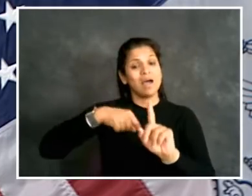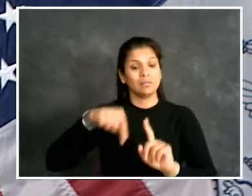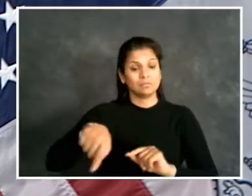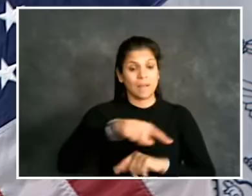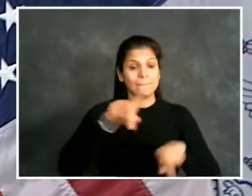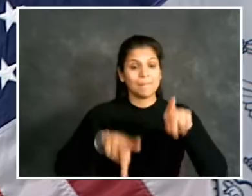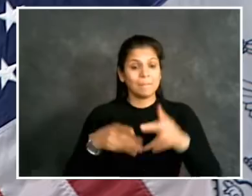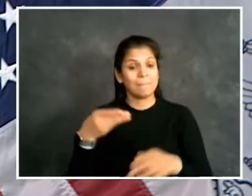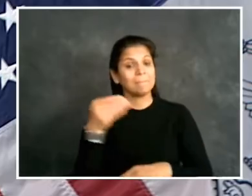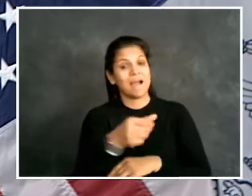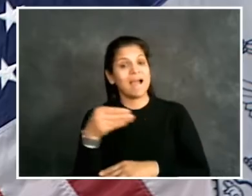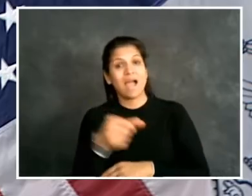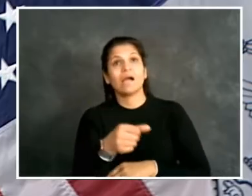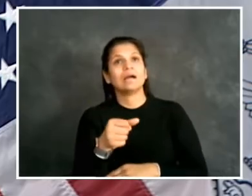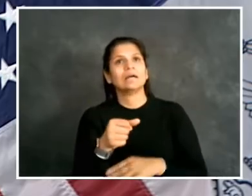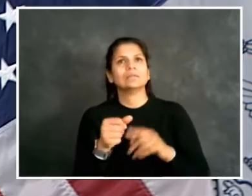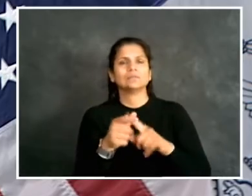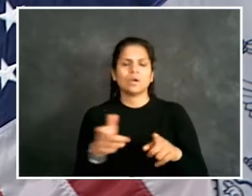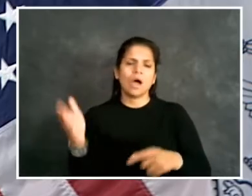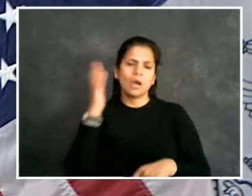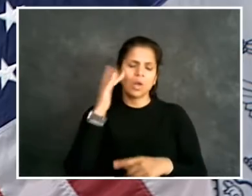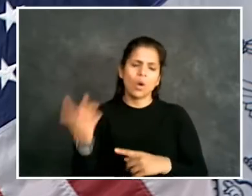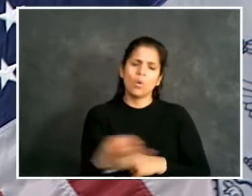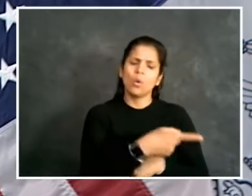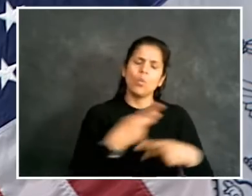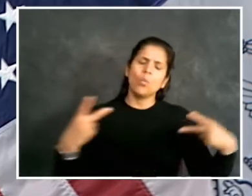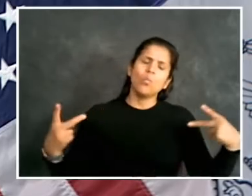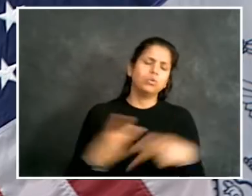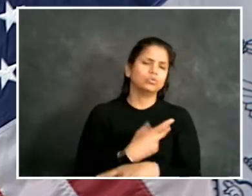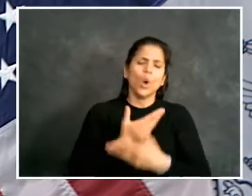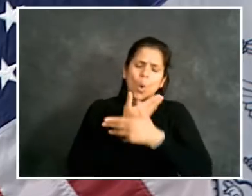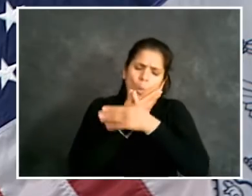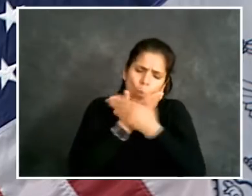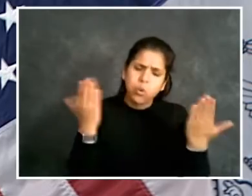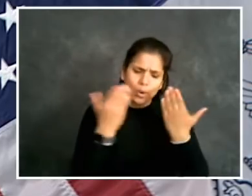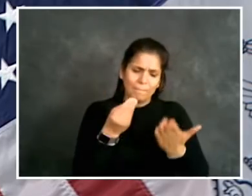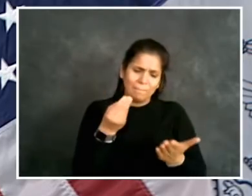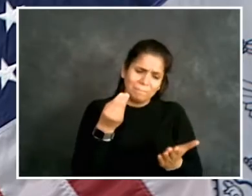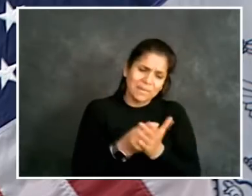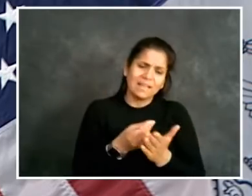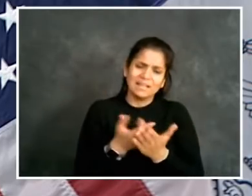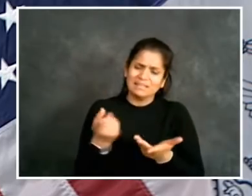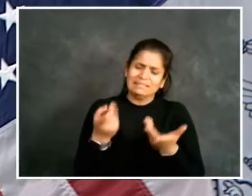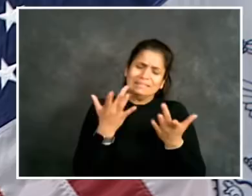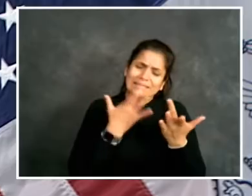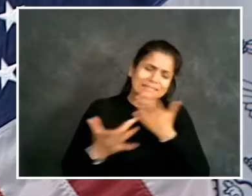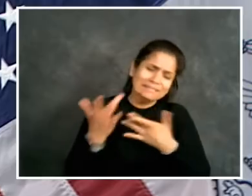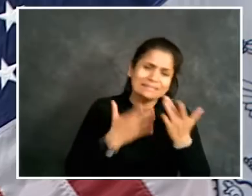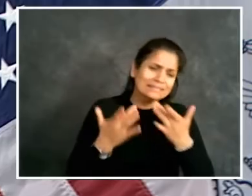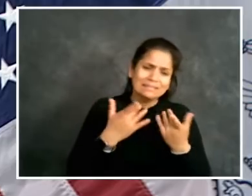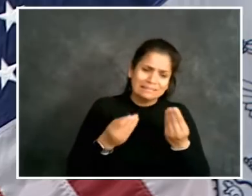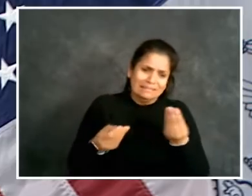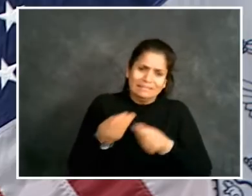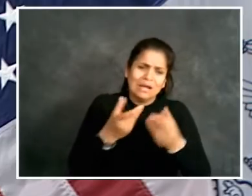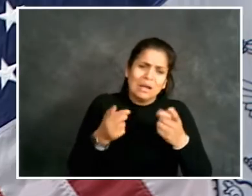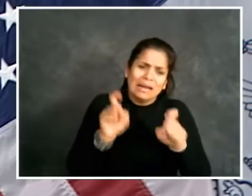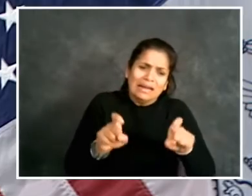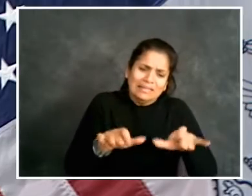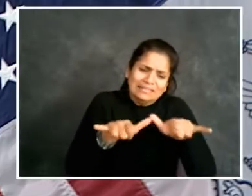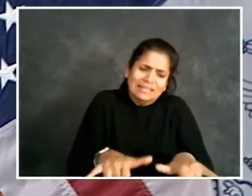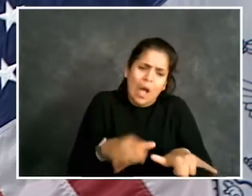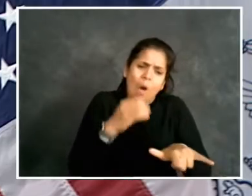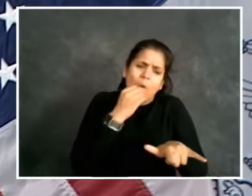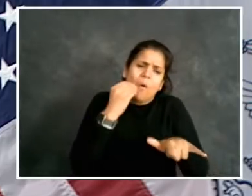and renters need that too. So that, from my point of view, is the right balance to strike. I certainly